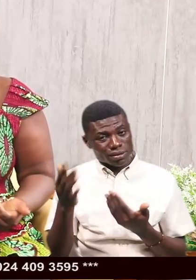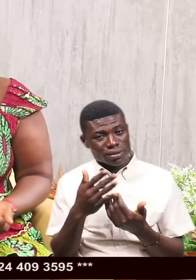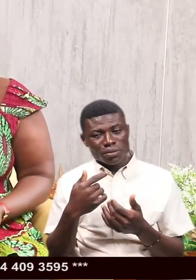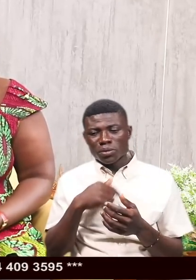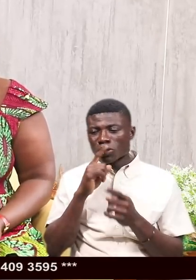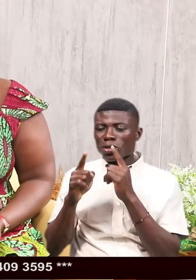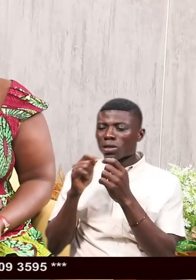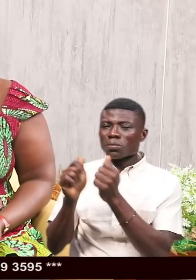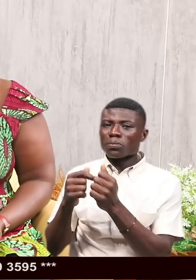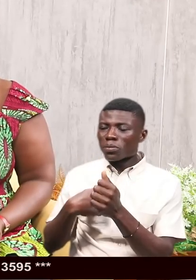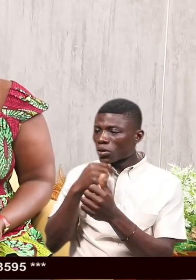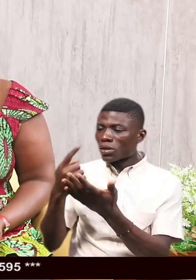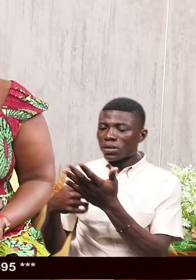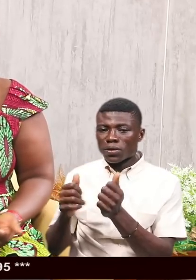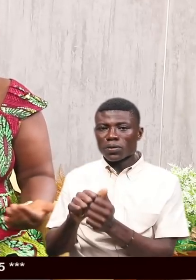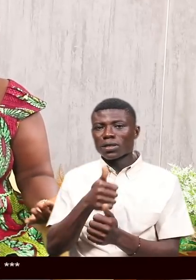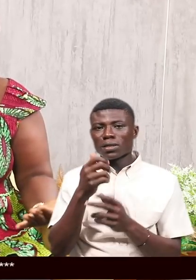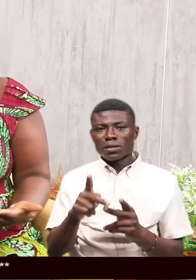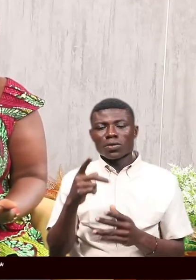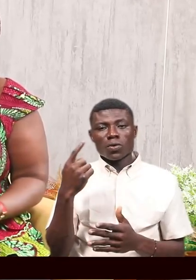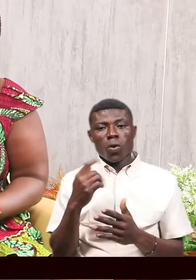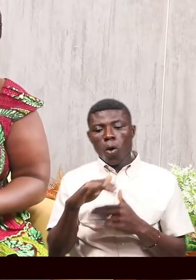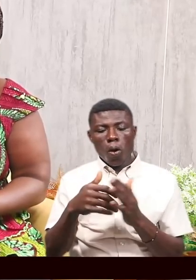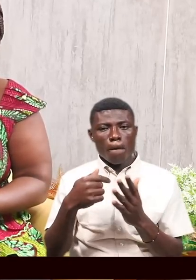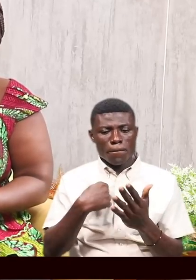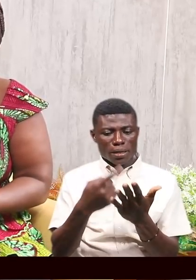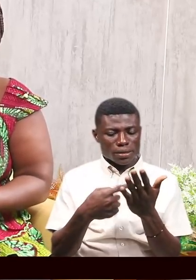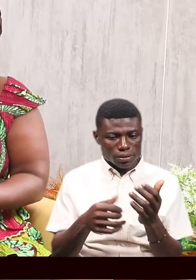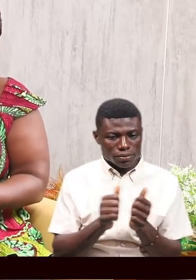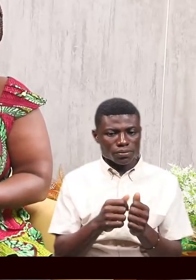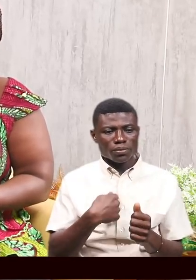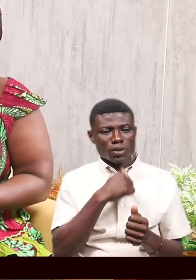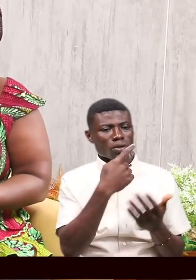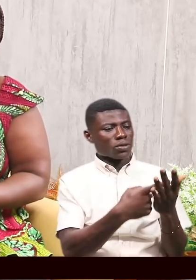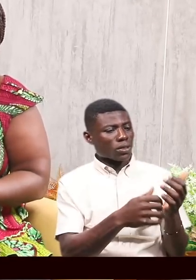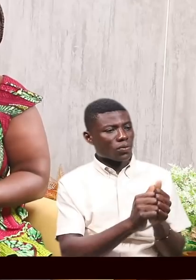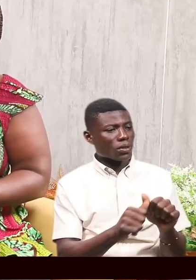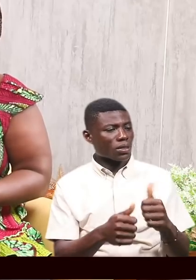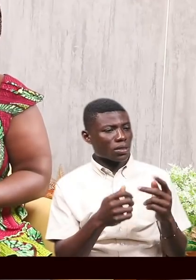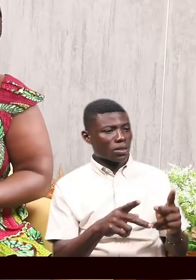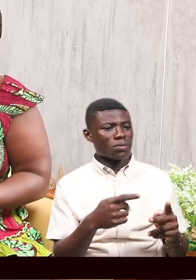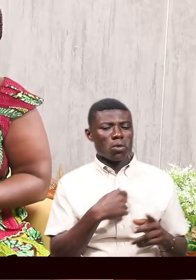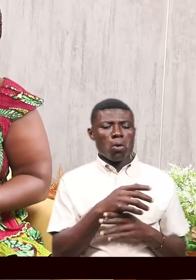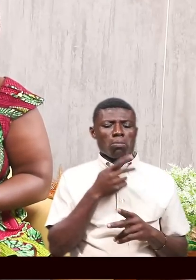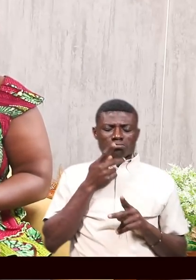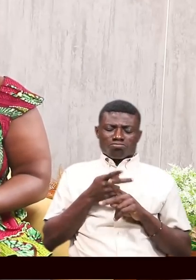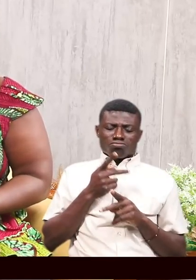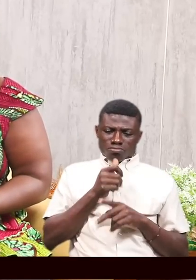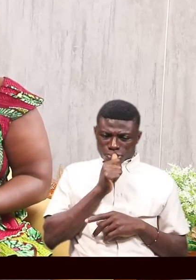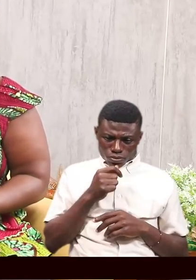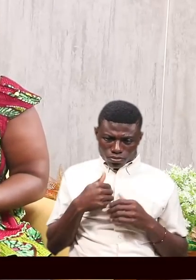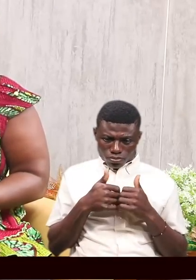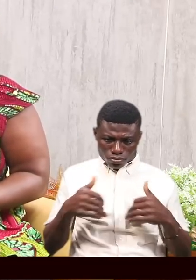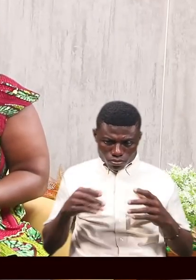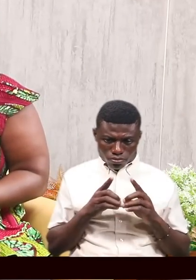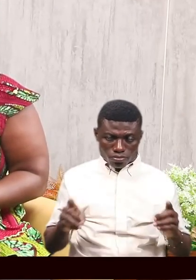me in country will be ya. Nya me nu waka ne nei na me nka ye me home nso impo mi jai aware